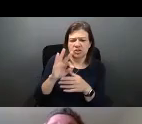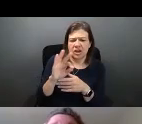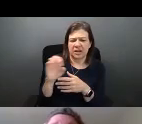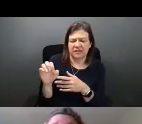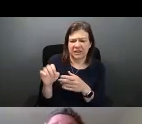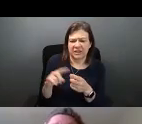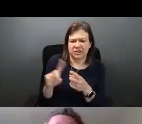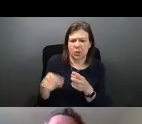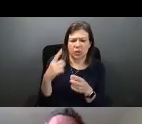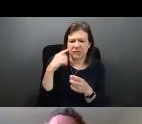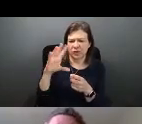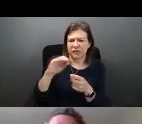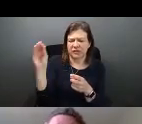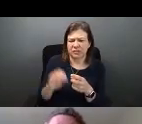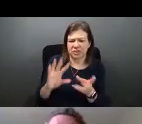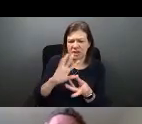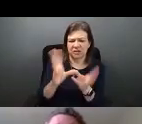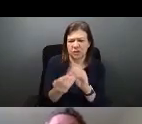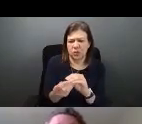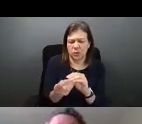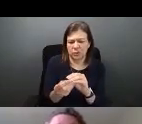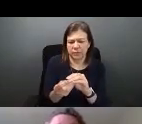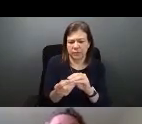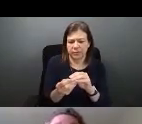for 50% of the total.